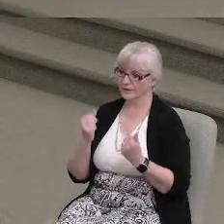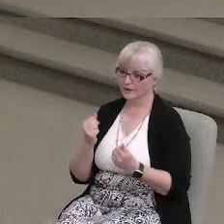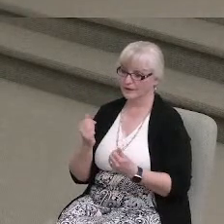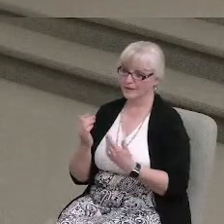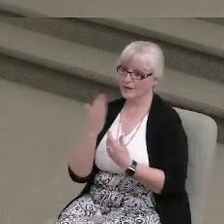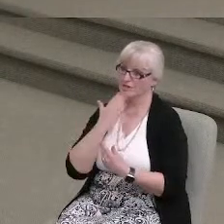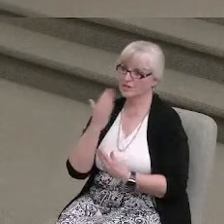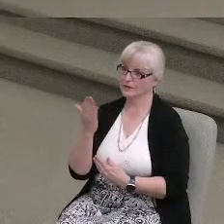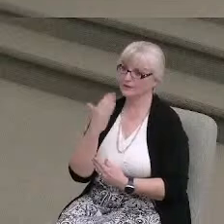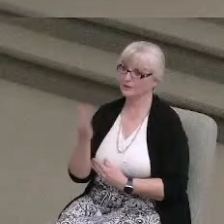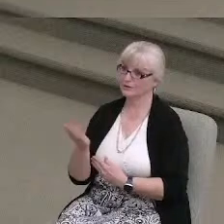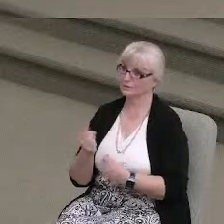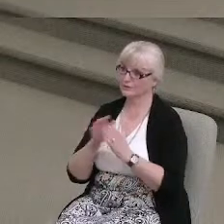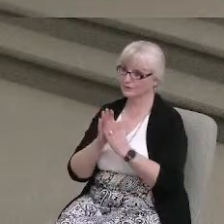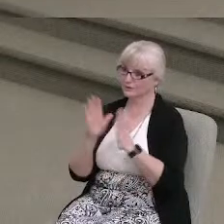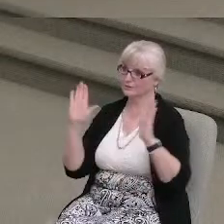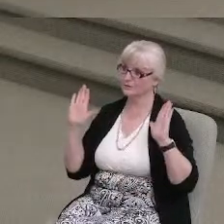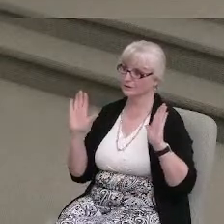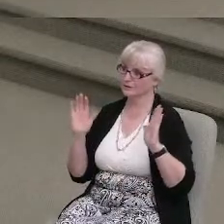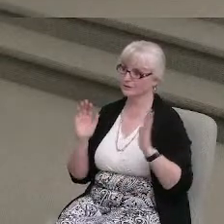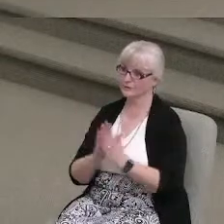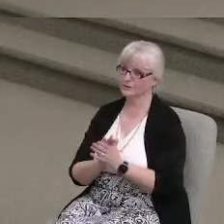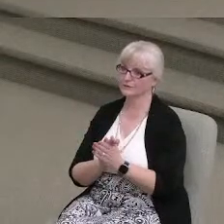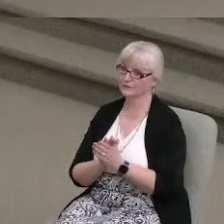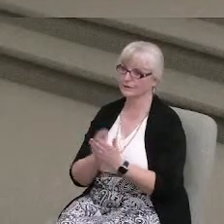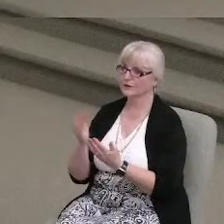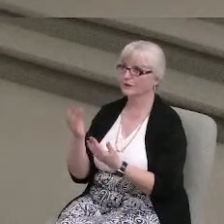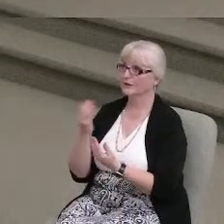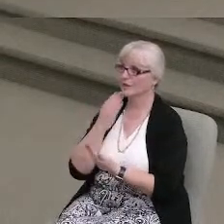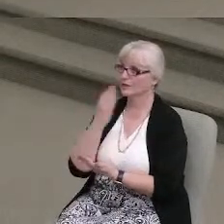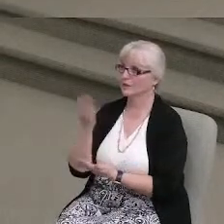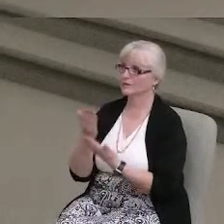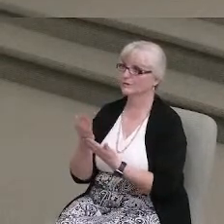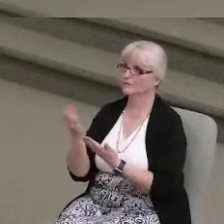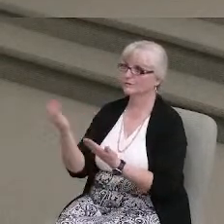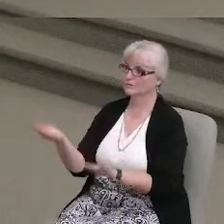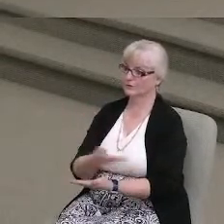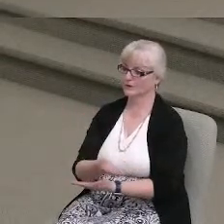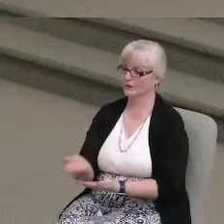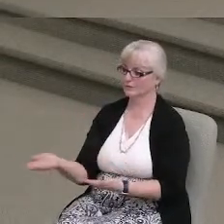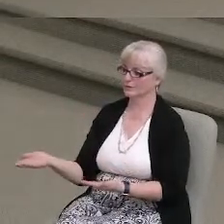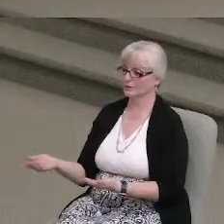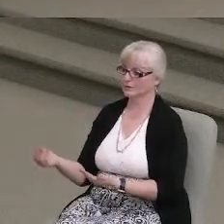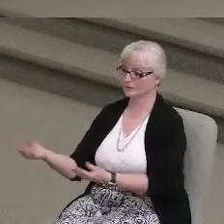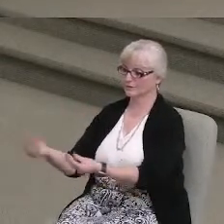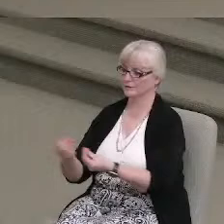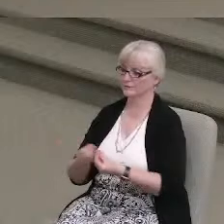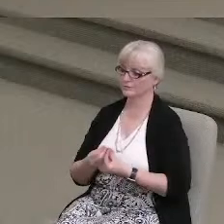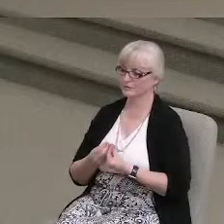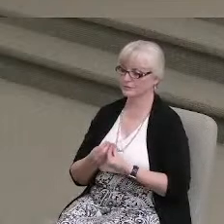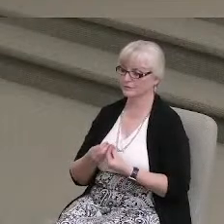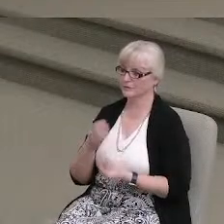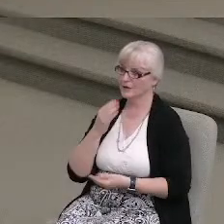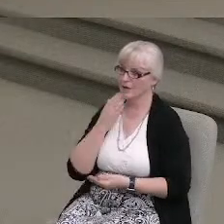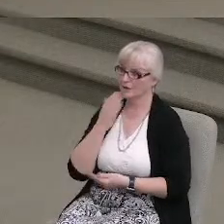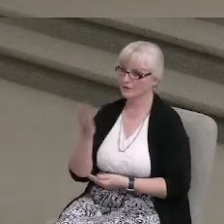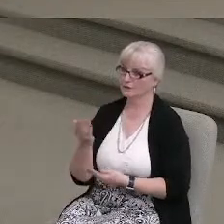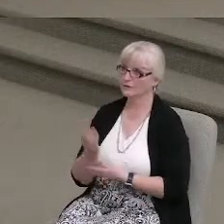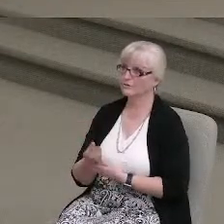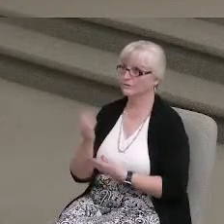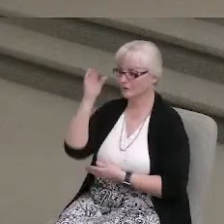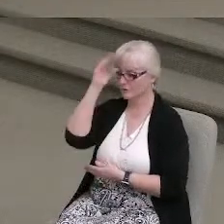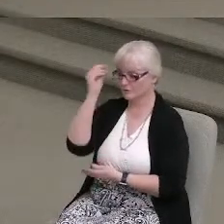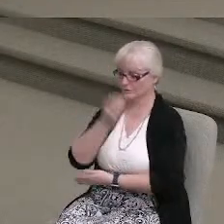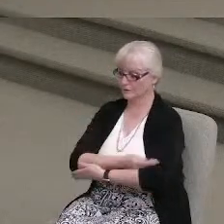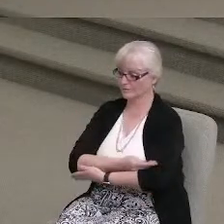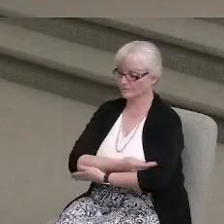sacrifices. Thank you for everything you have given us. Thank you for your Son. And thank you